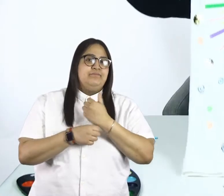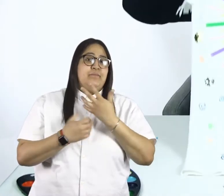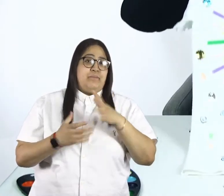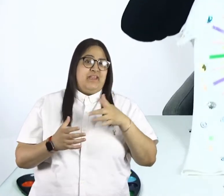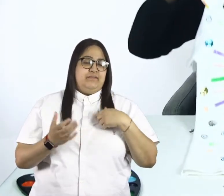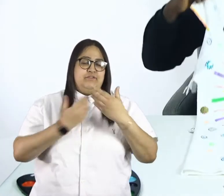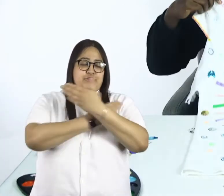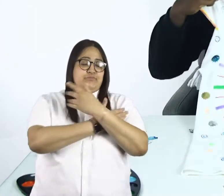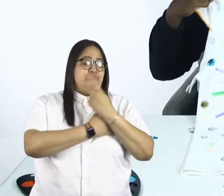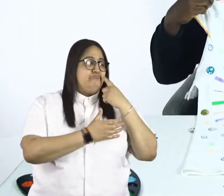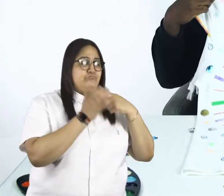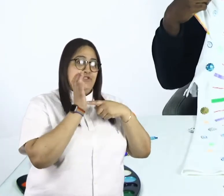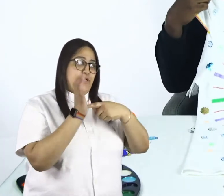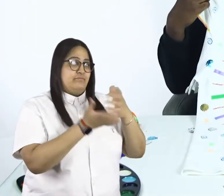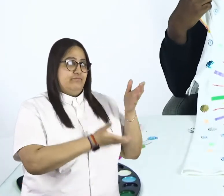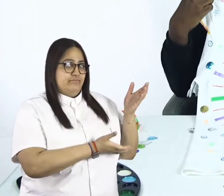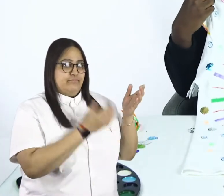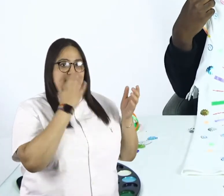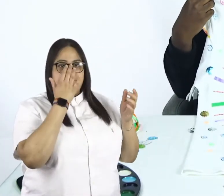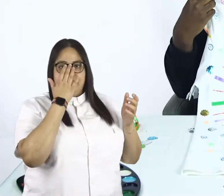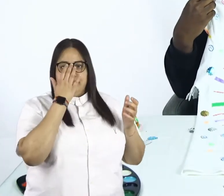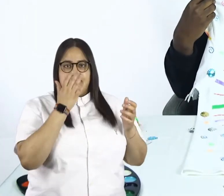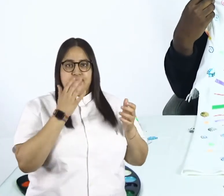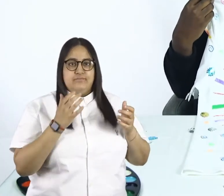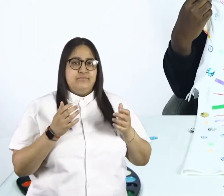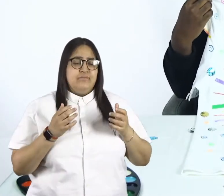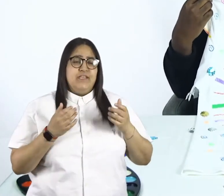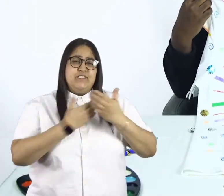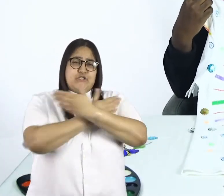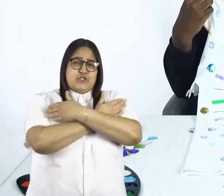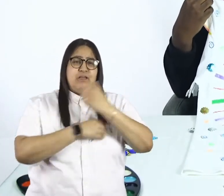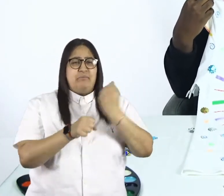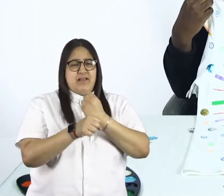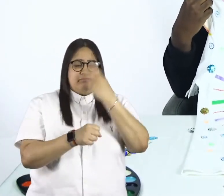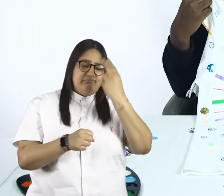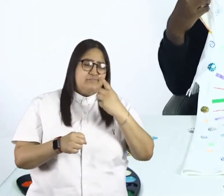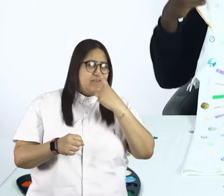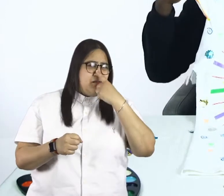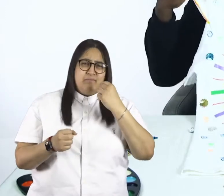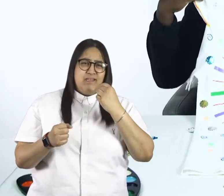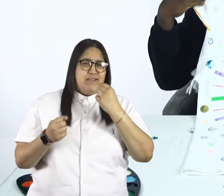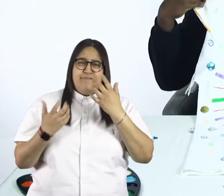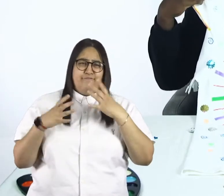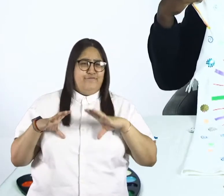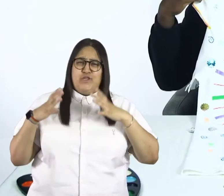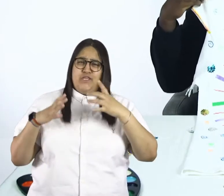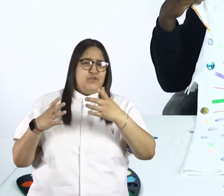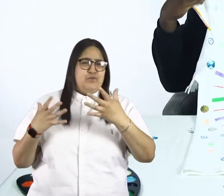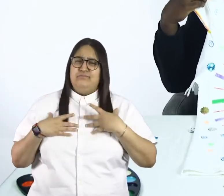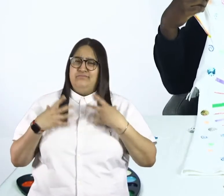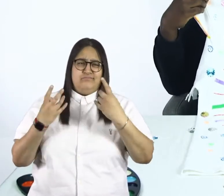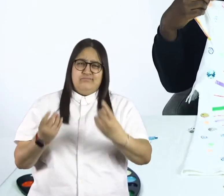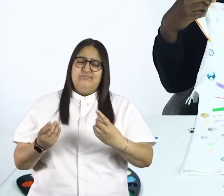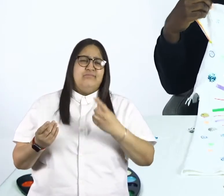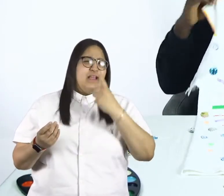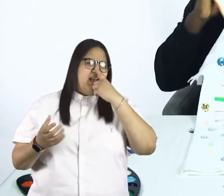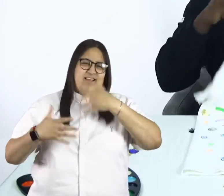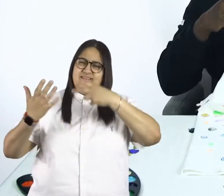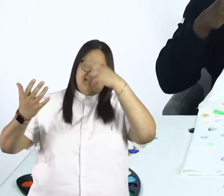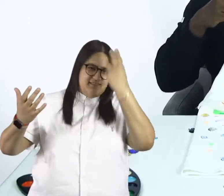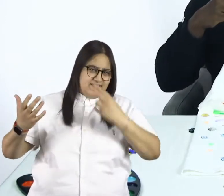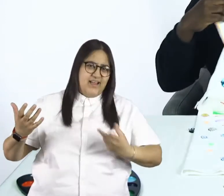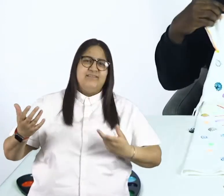together. When it comes to t-shirt making, you can be as free as you want, do anything you want, design anything you want, use any materials you want, which we